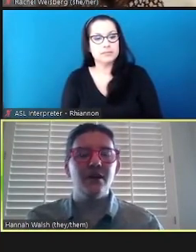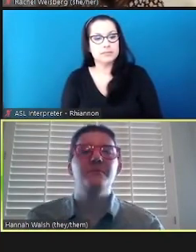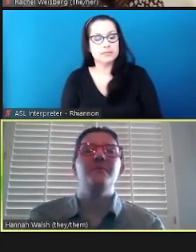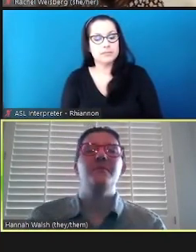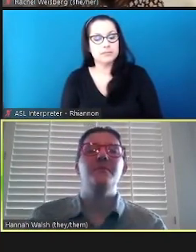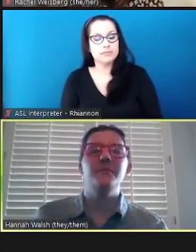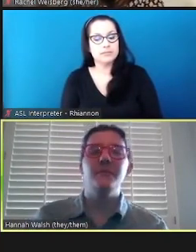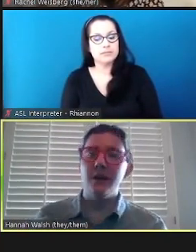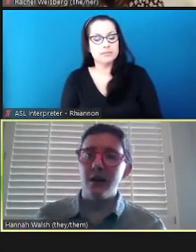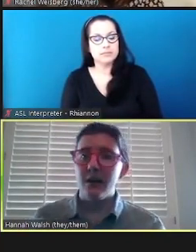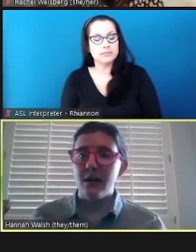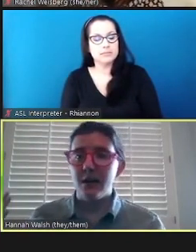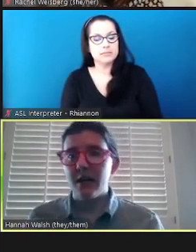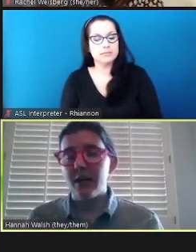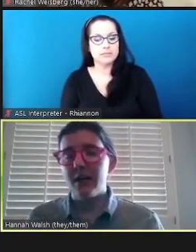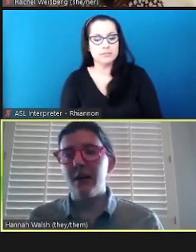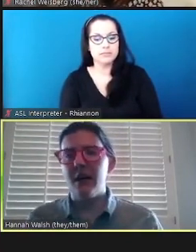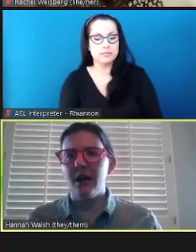I